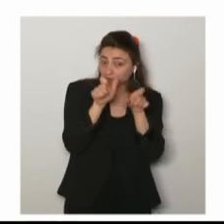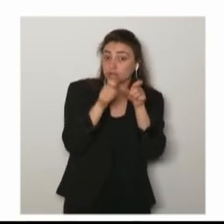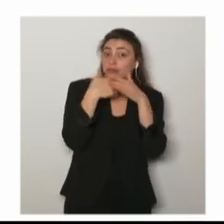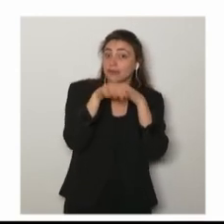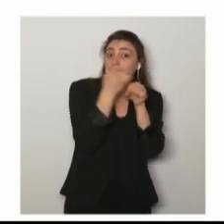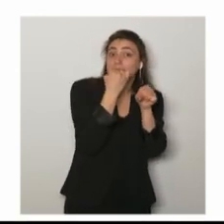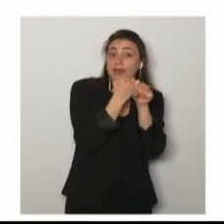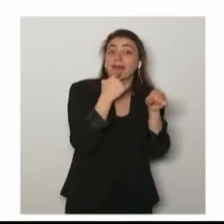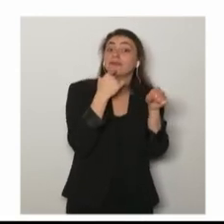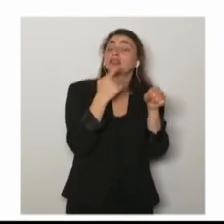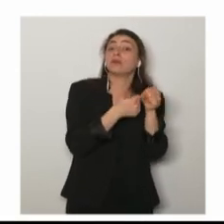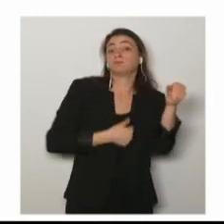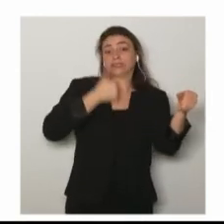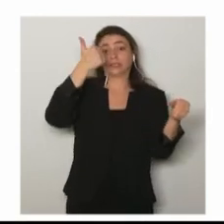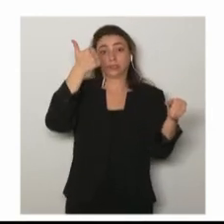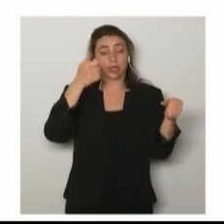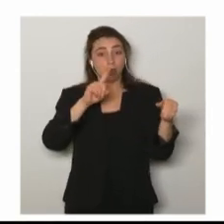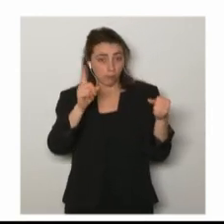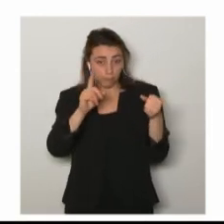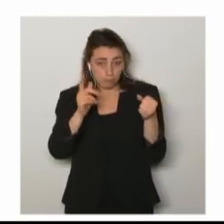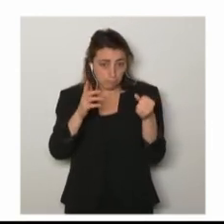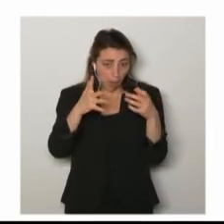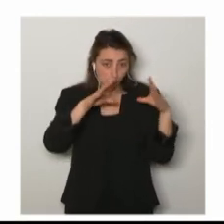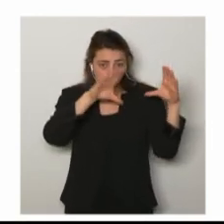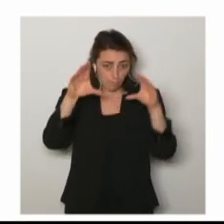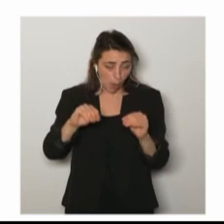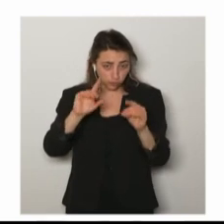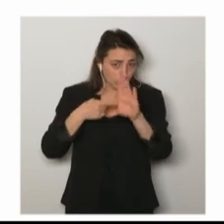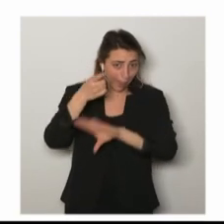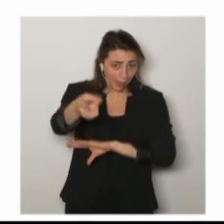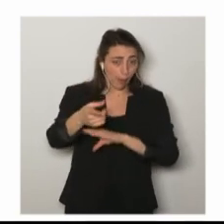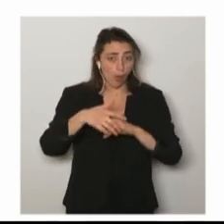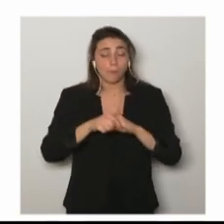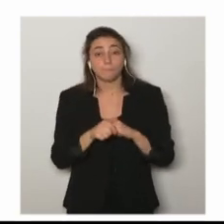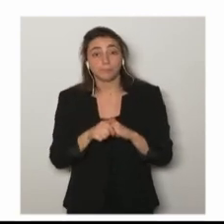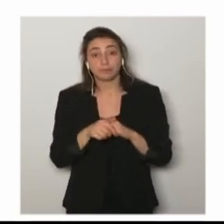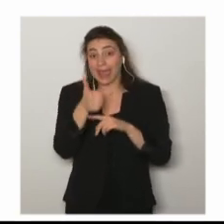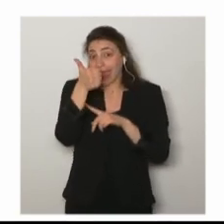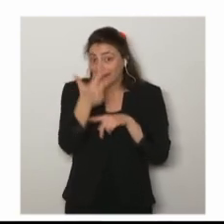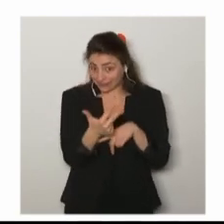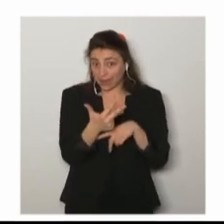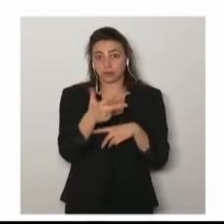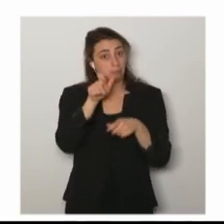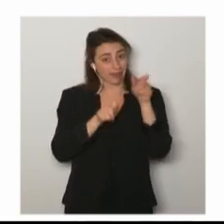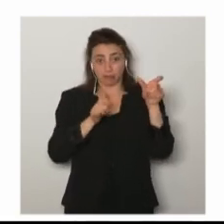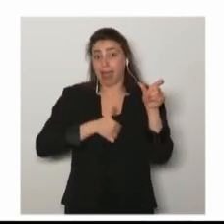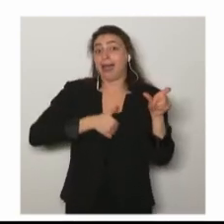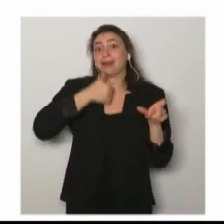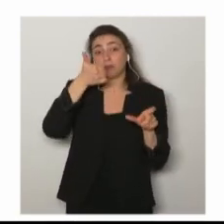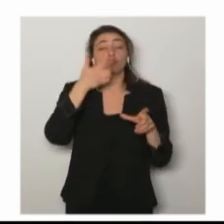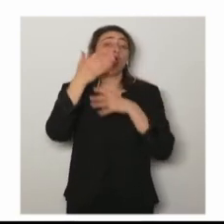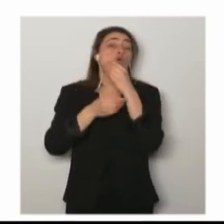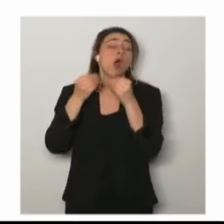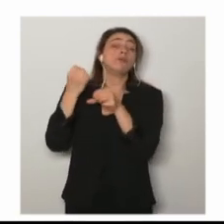employer. The other one third is self-employed, but also in platform work, in all kind of